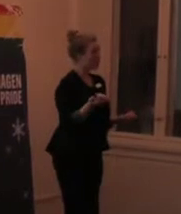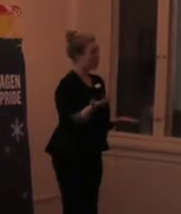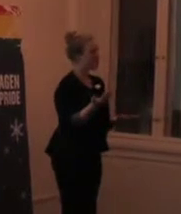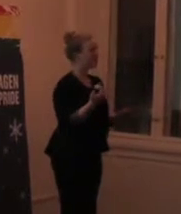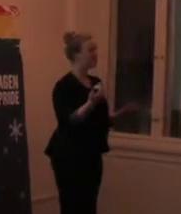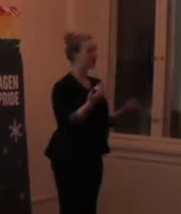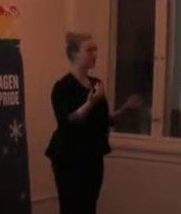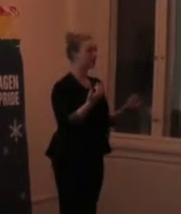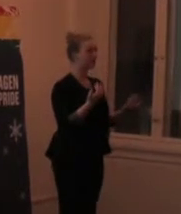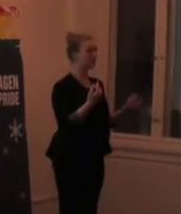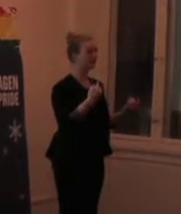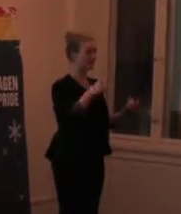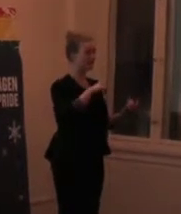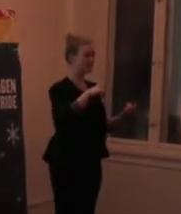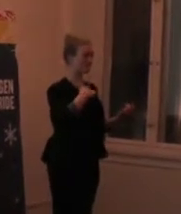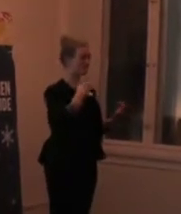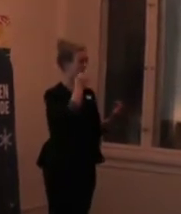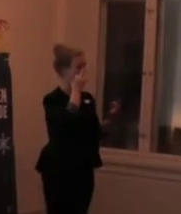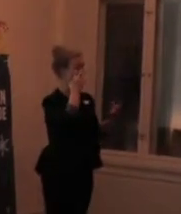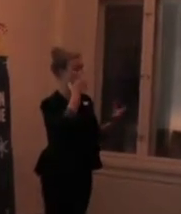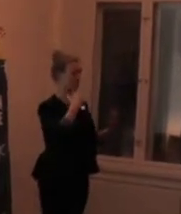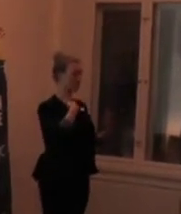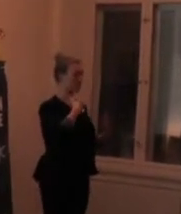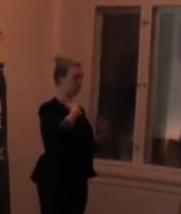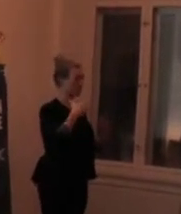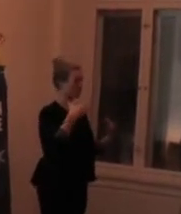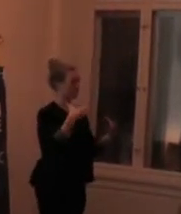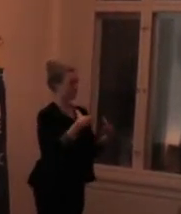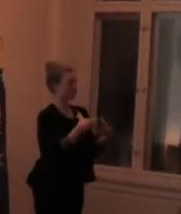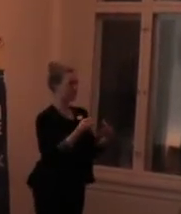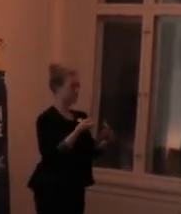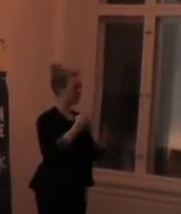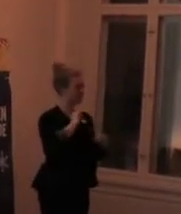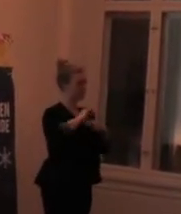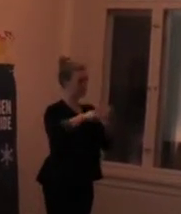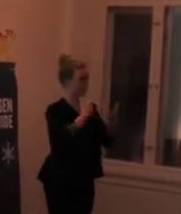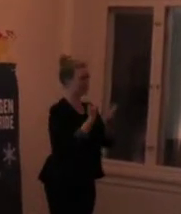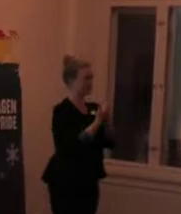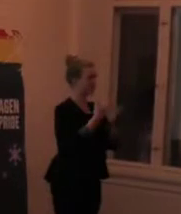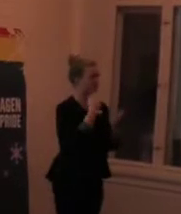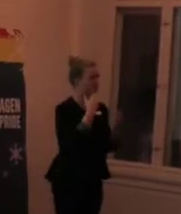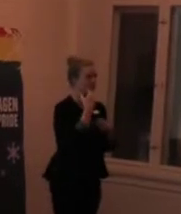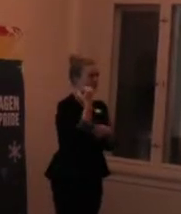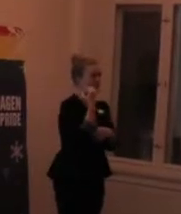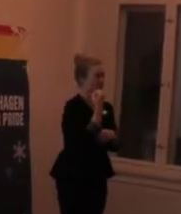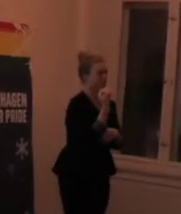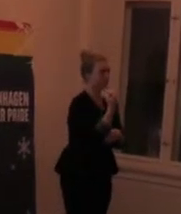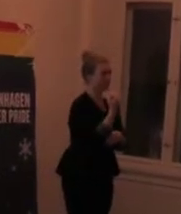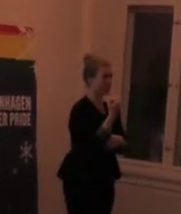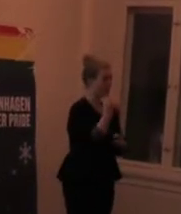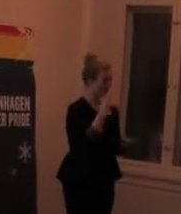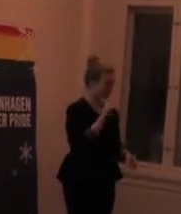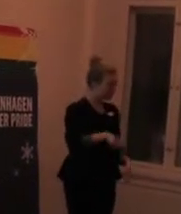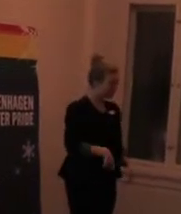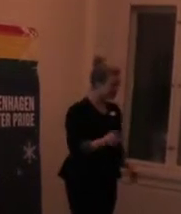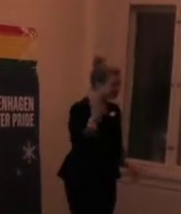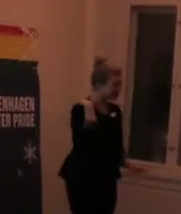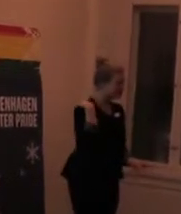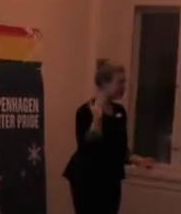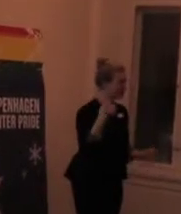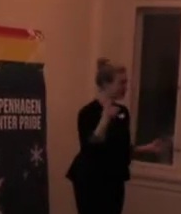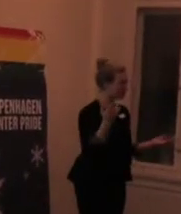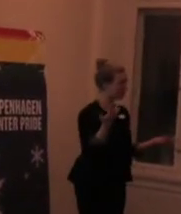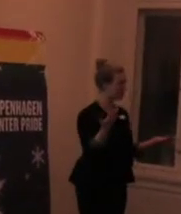pure conservative community is not used to these threats. When did this start? And the TV